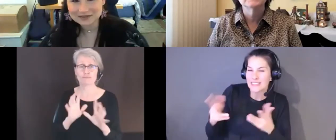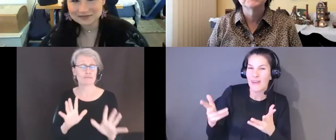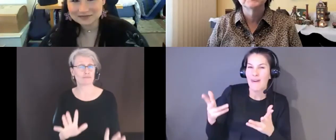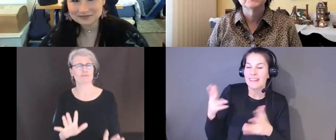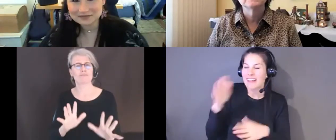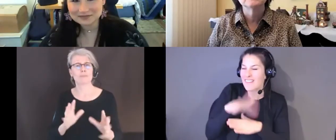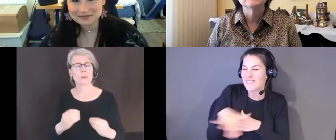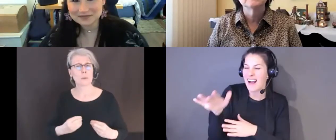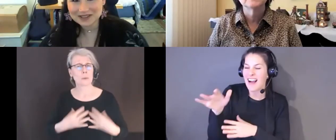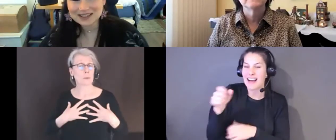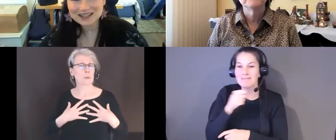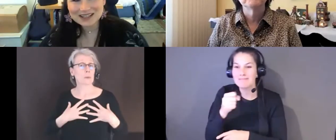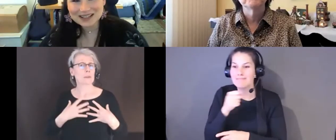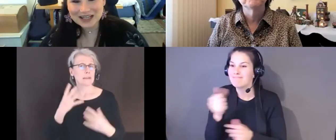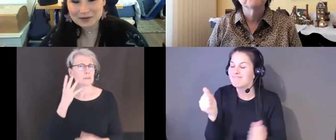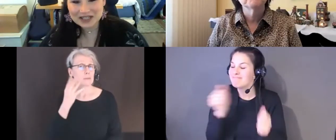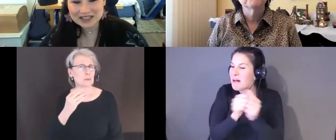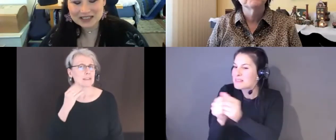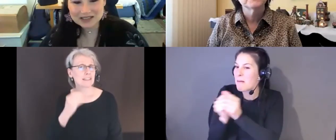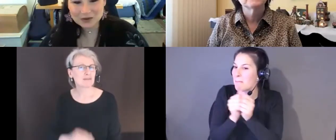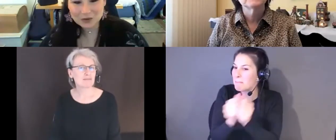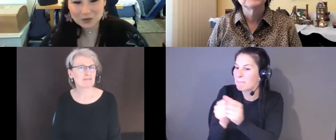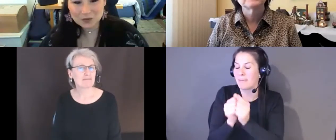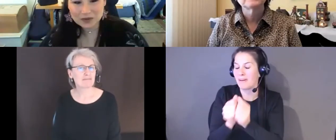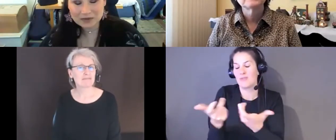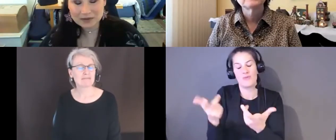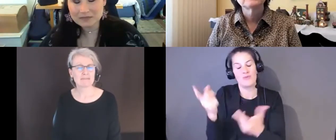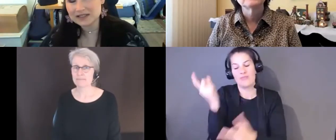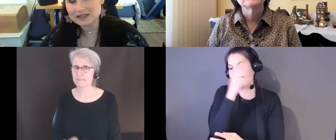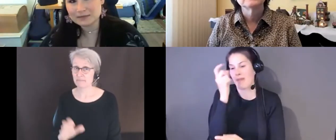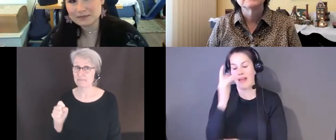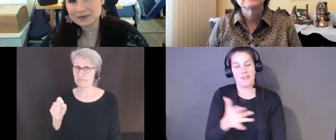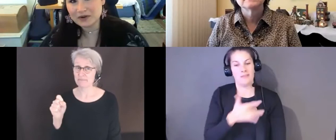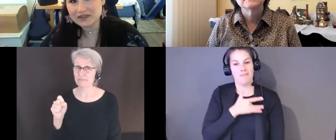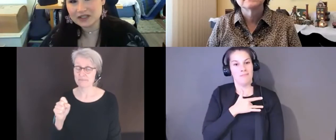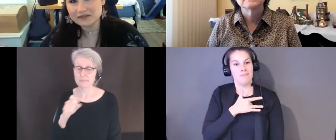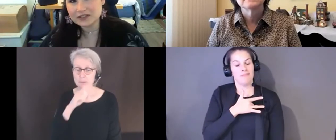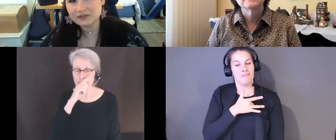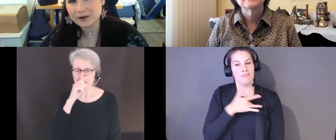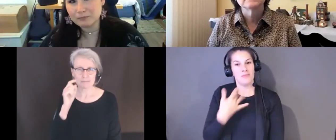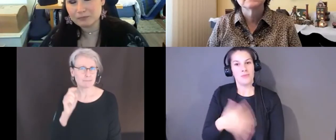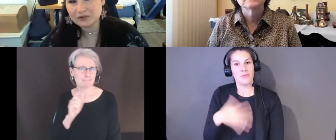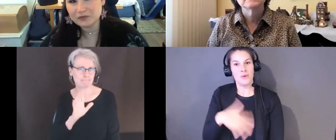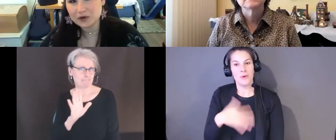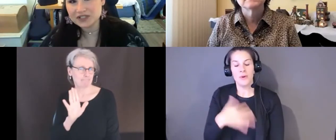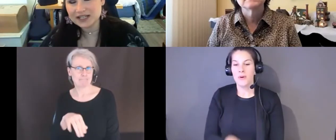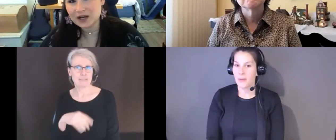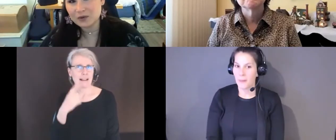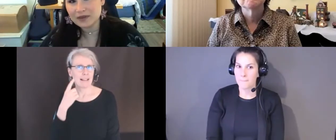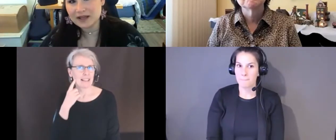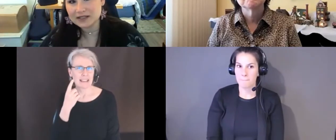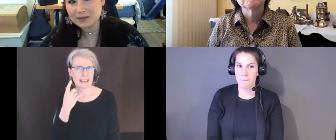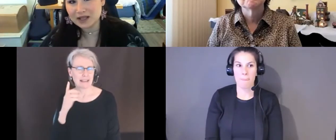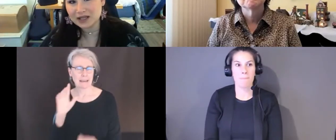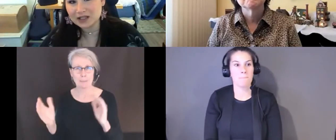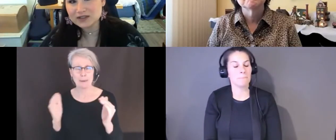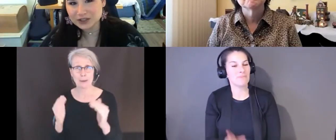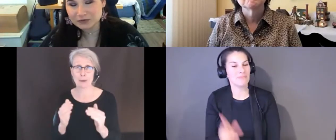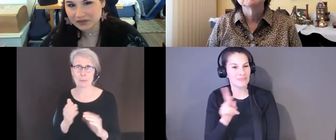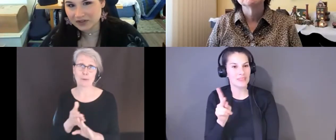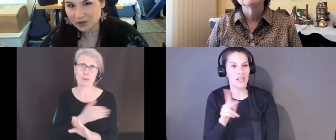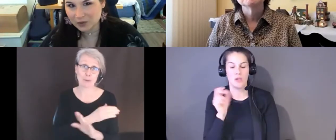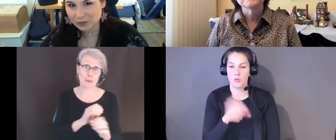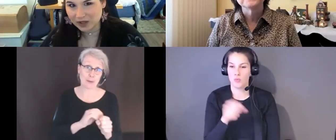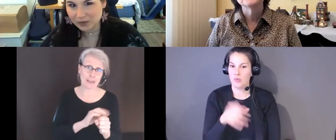moving experience. Yeah, I mean, it must be quite the difference from before to now with the pandemic. It looks